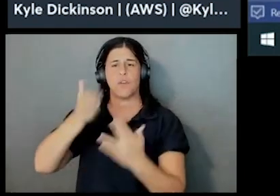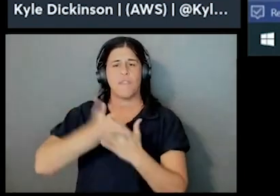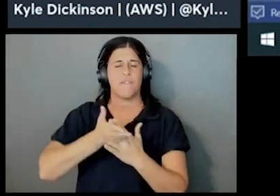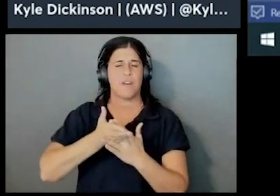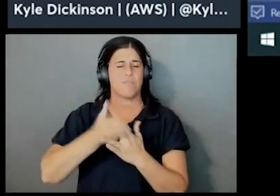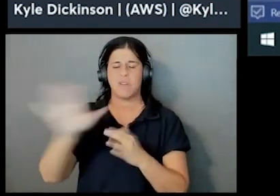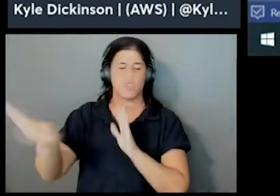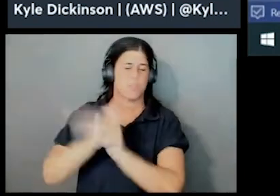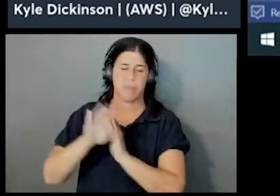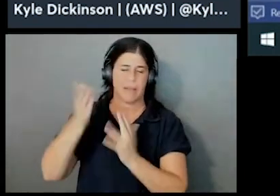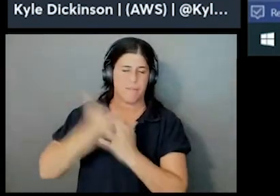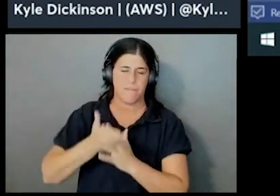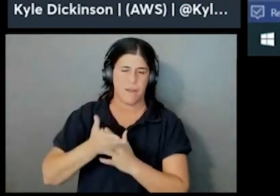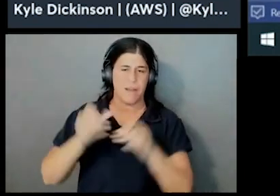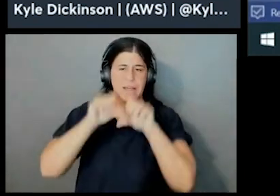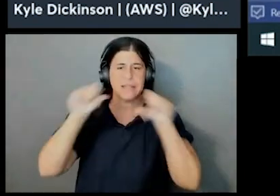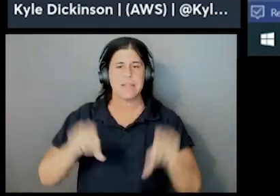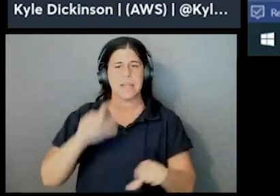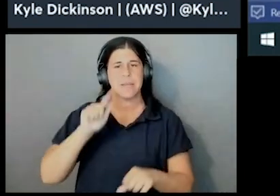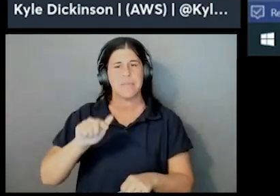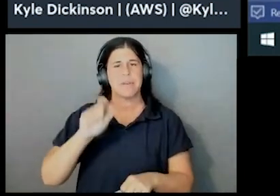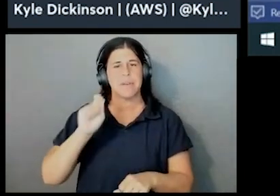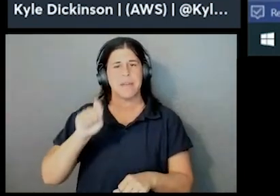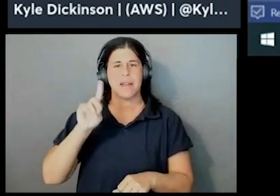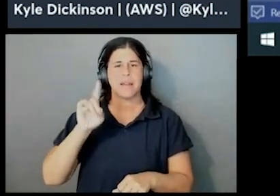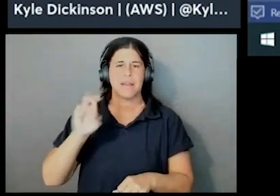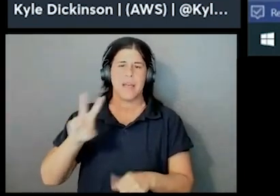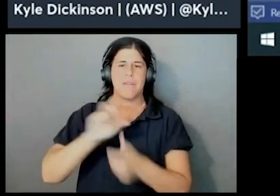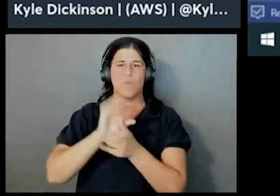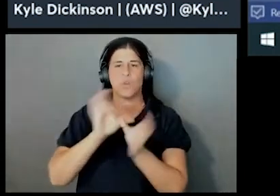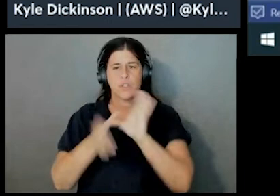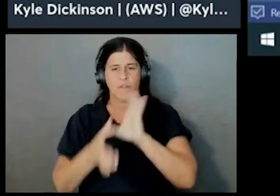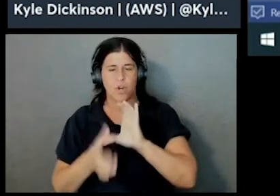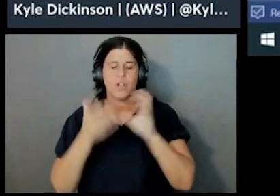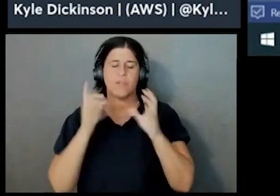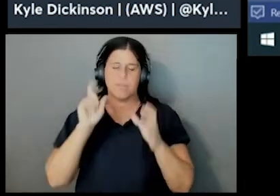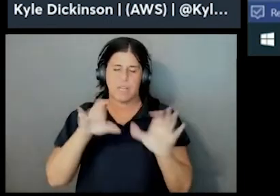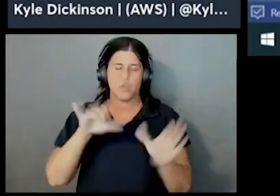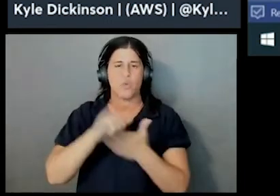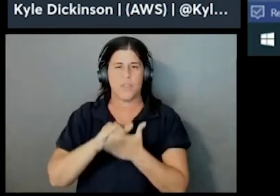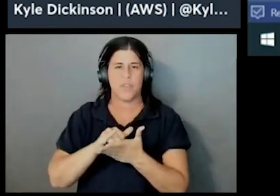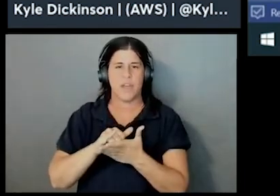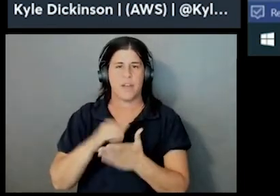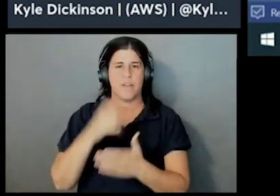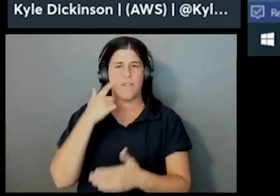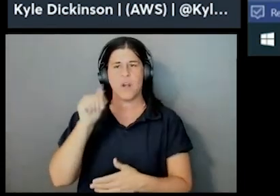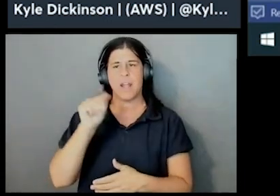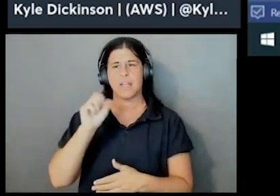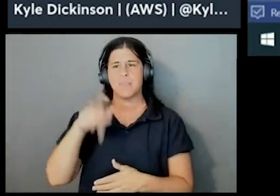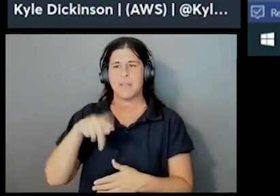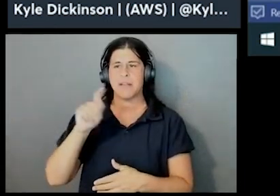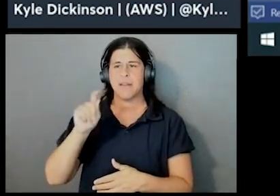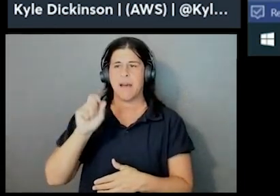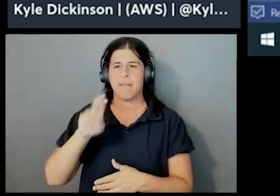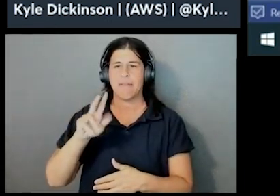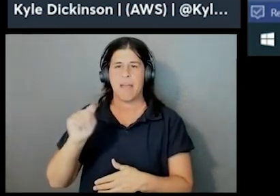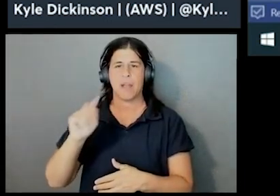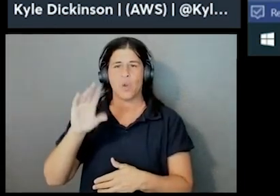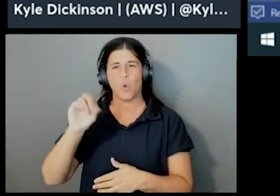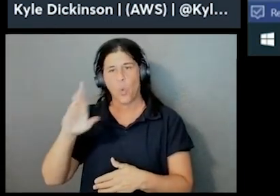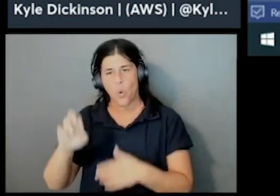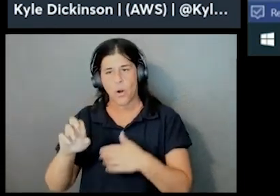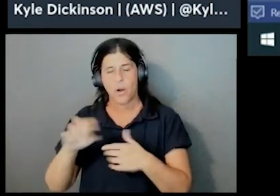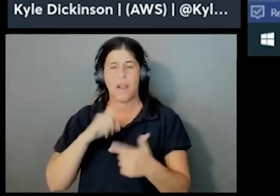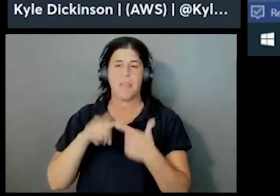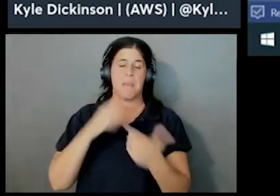like system.web got converted as was needed to ASP.NET Core. And then maybe there will